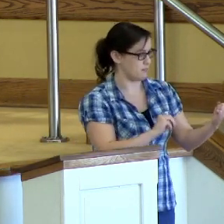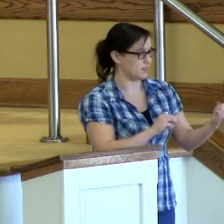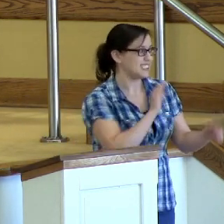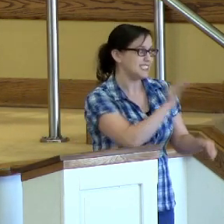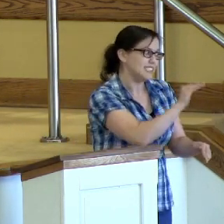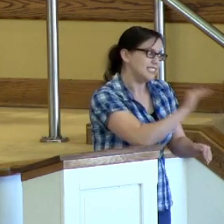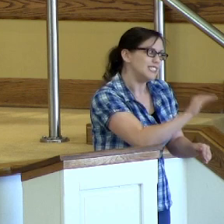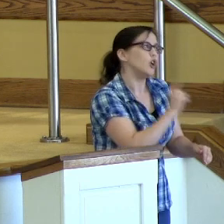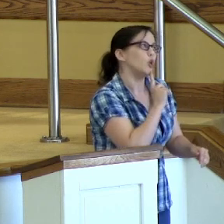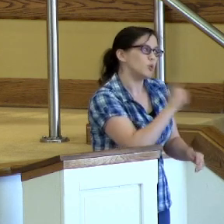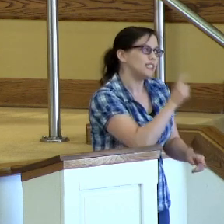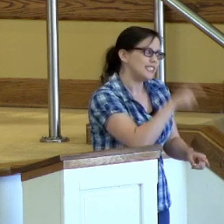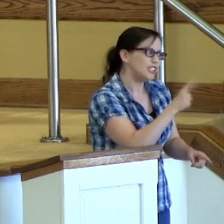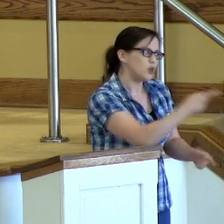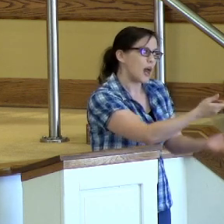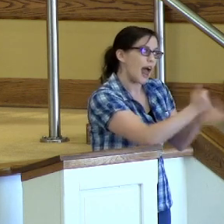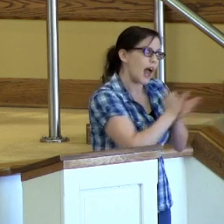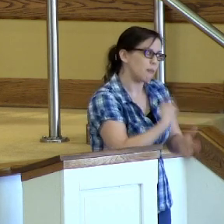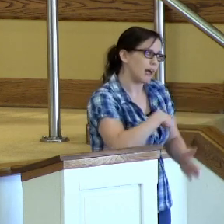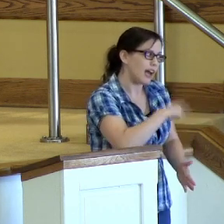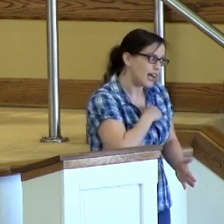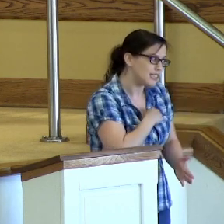urgent in this request.